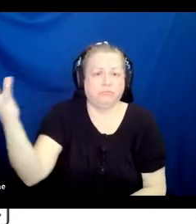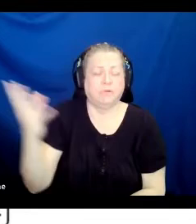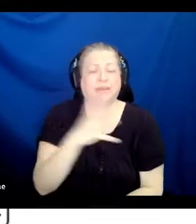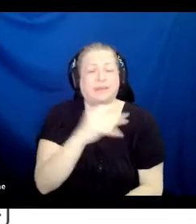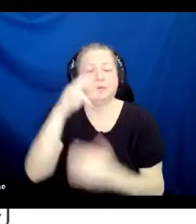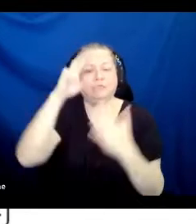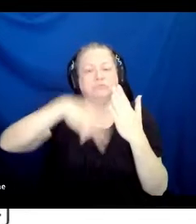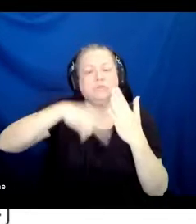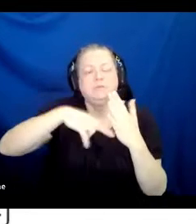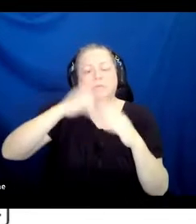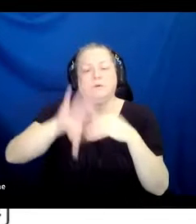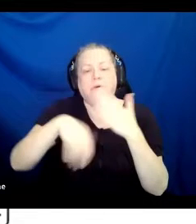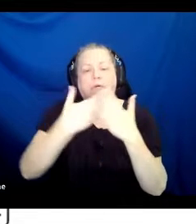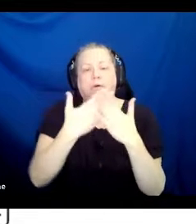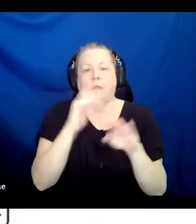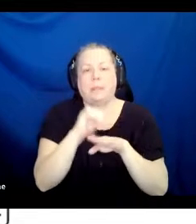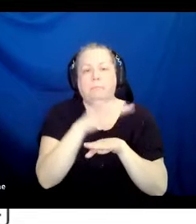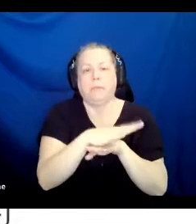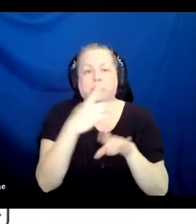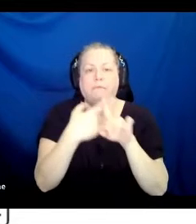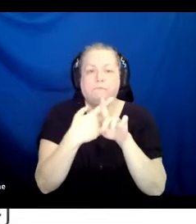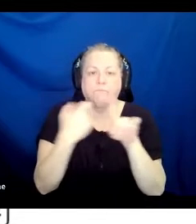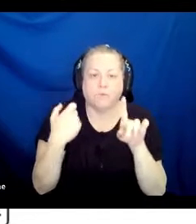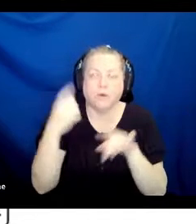all mail that is coming from MassHealth.